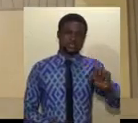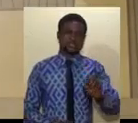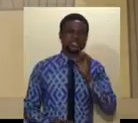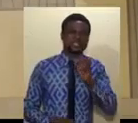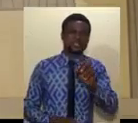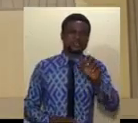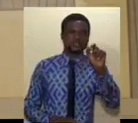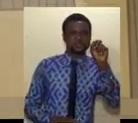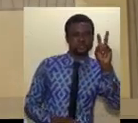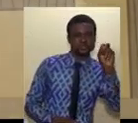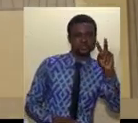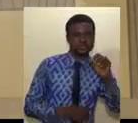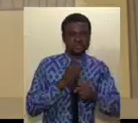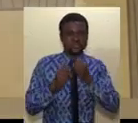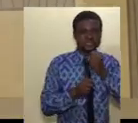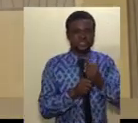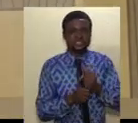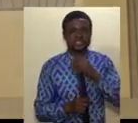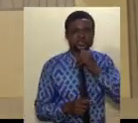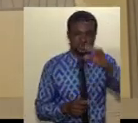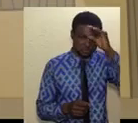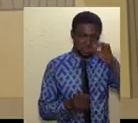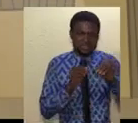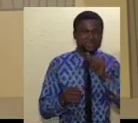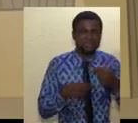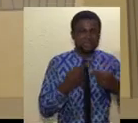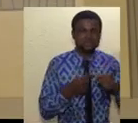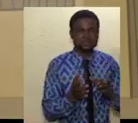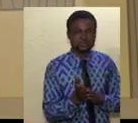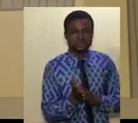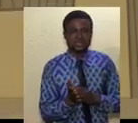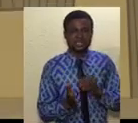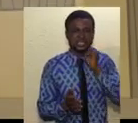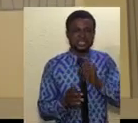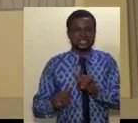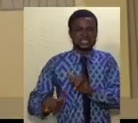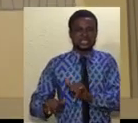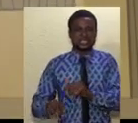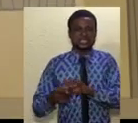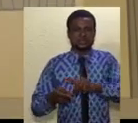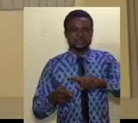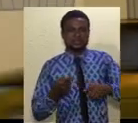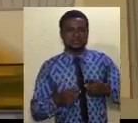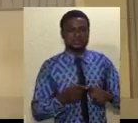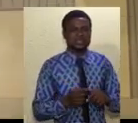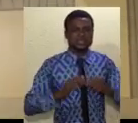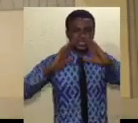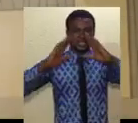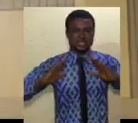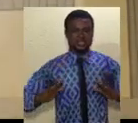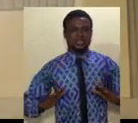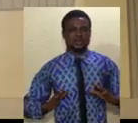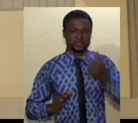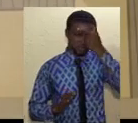Dele Amu is a 12-year-old boy. He doesn't attend school and he lives with his aunt at Mushin. He usually stays at a